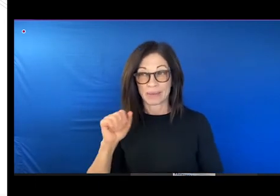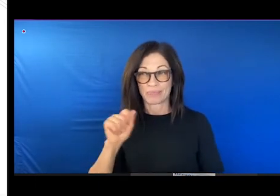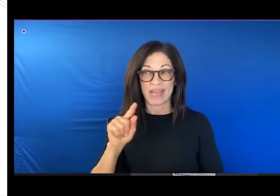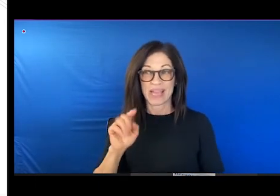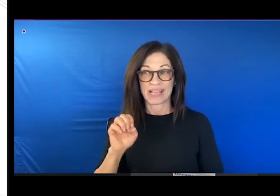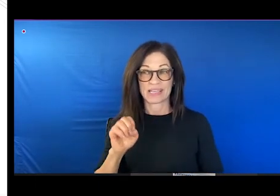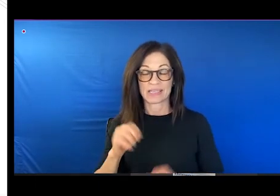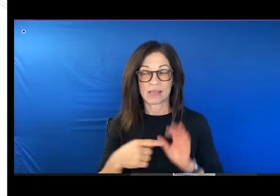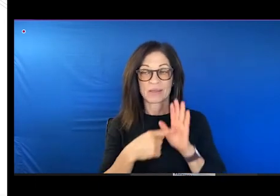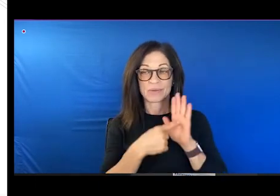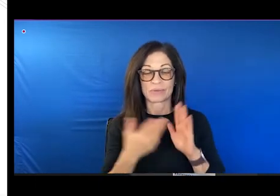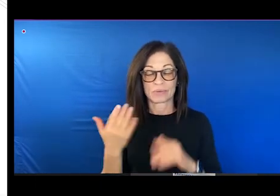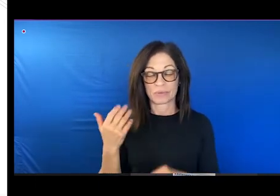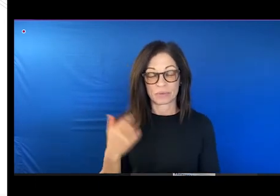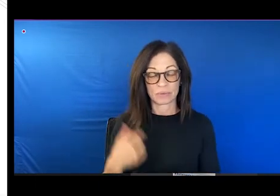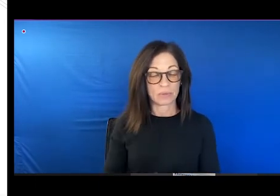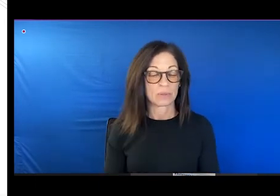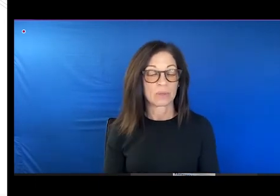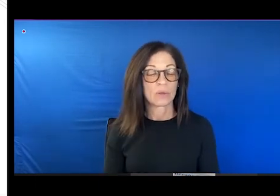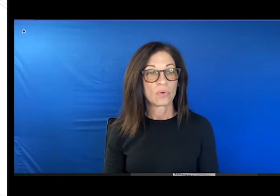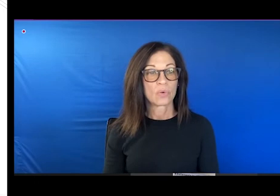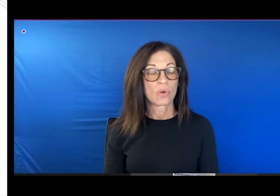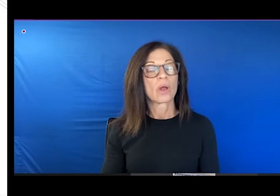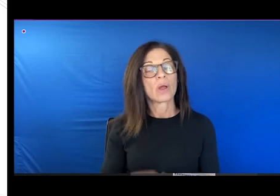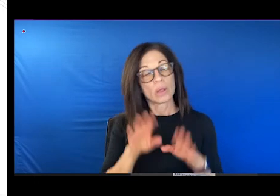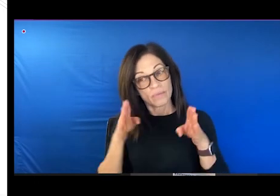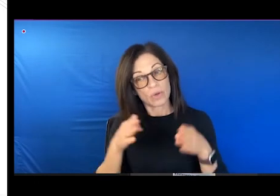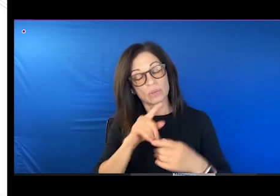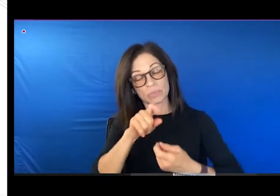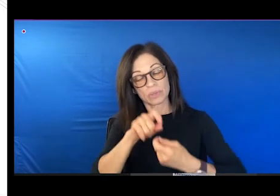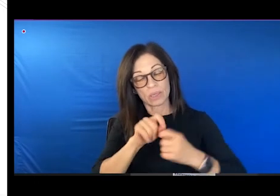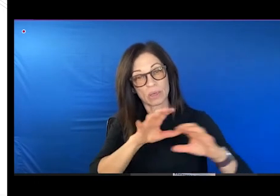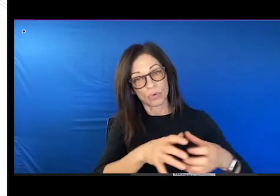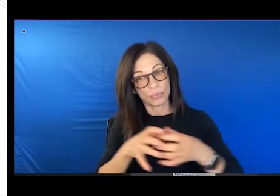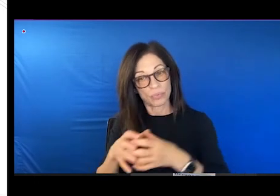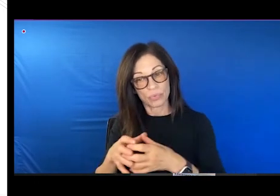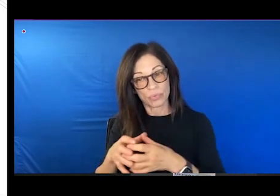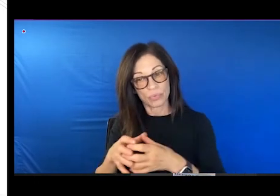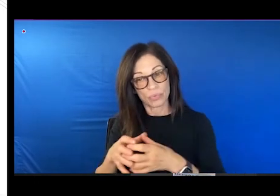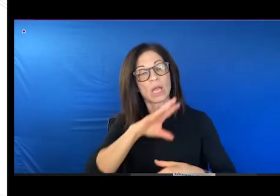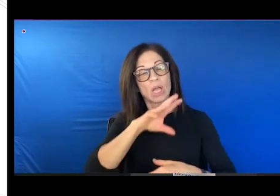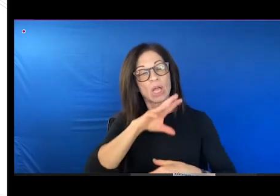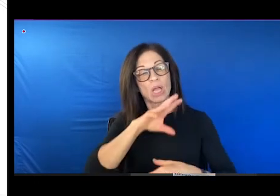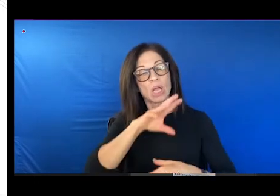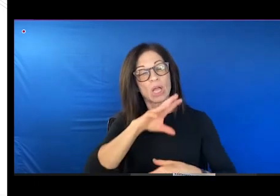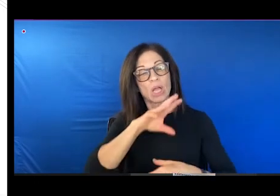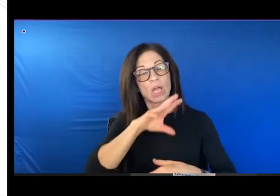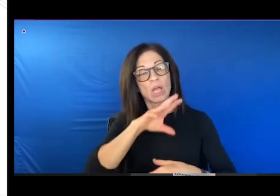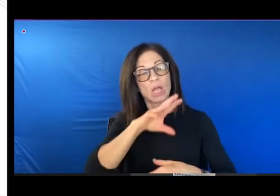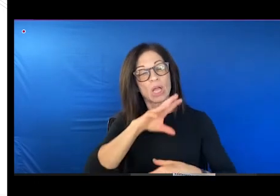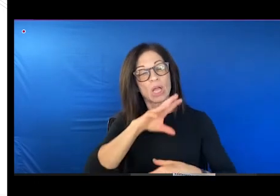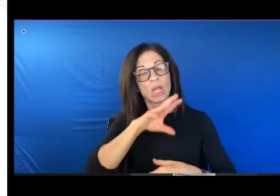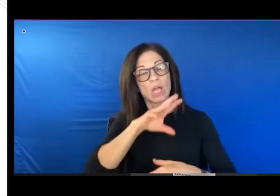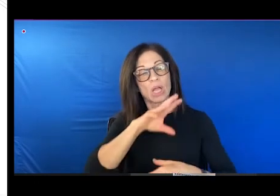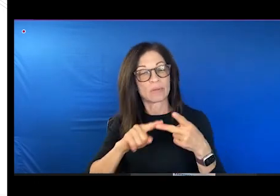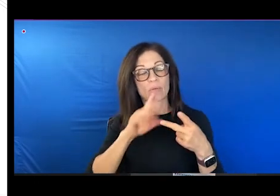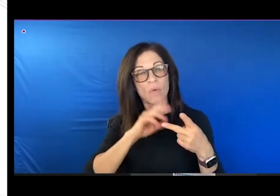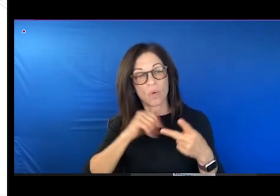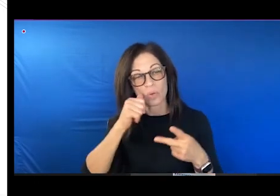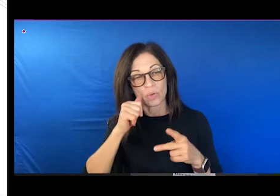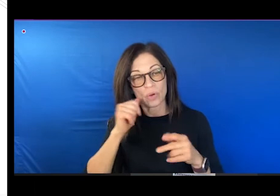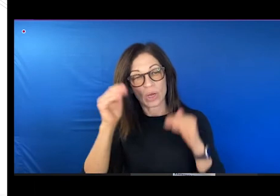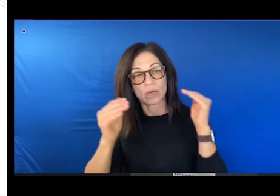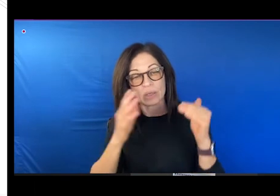that maze that I shared earlier. And it's focused on particular populations, including individuals with